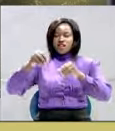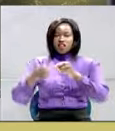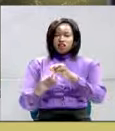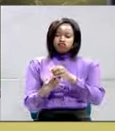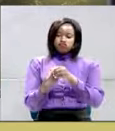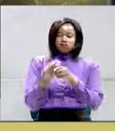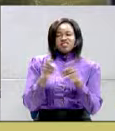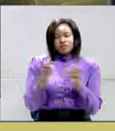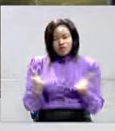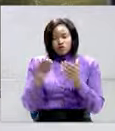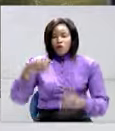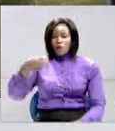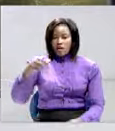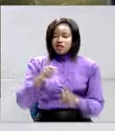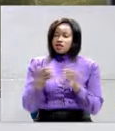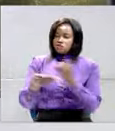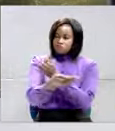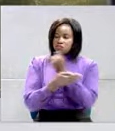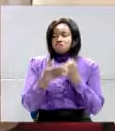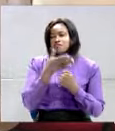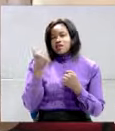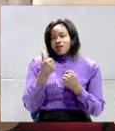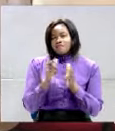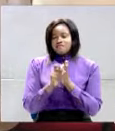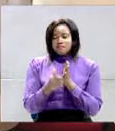quality and the yield of maize. Take a look.